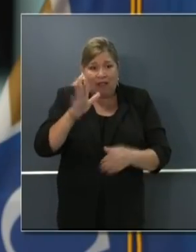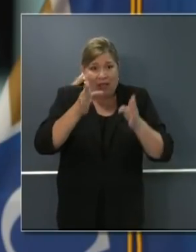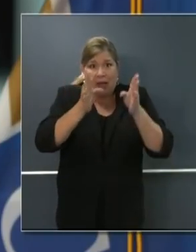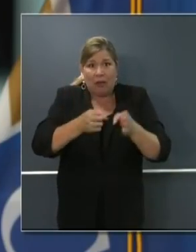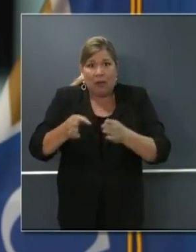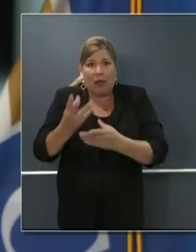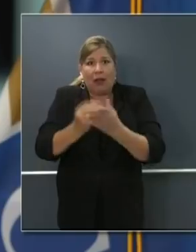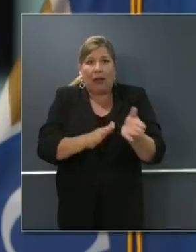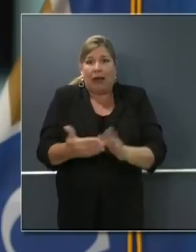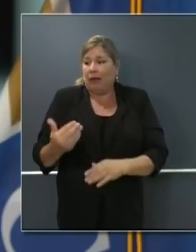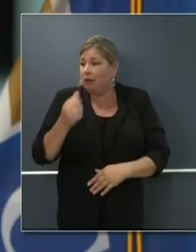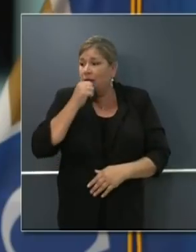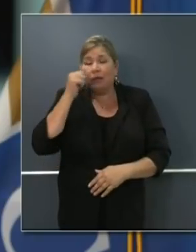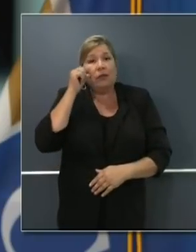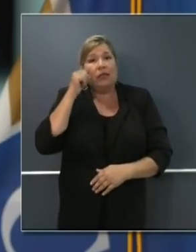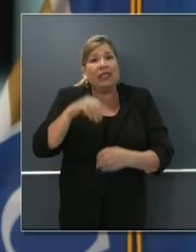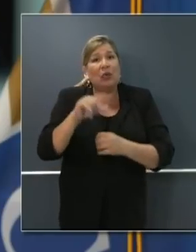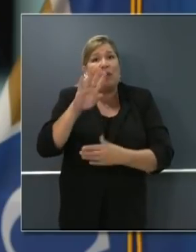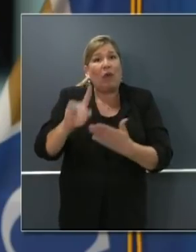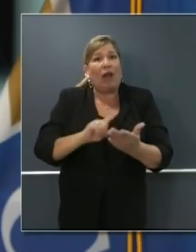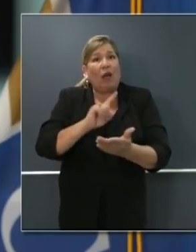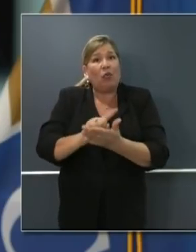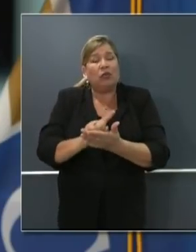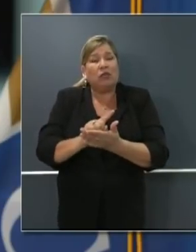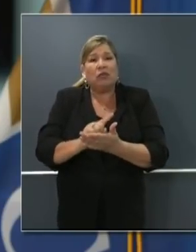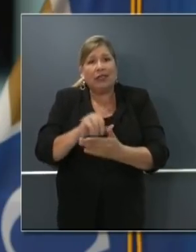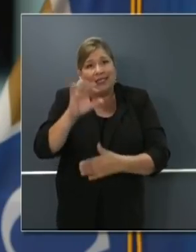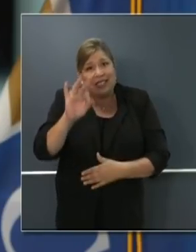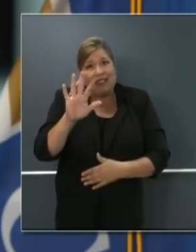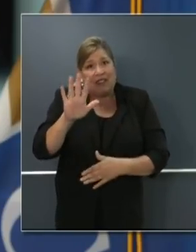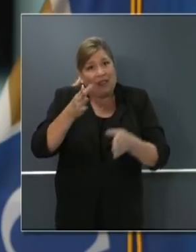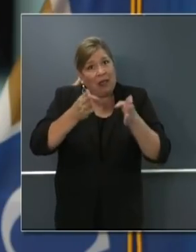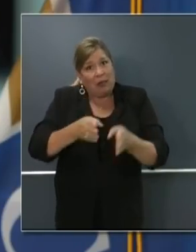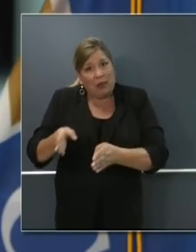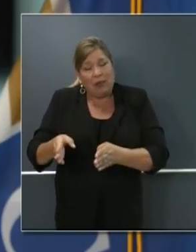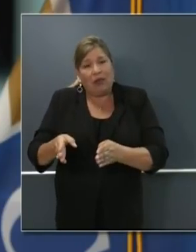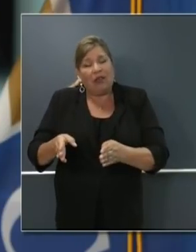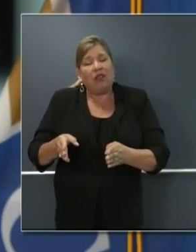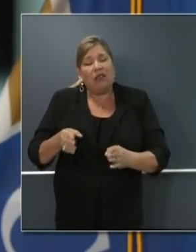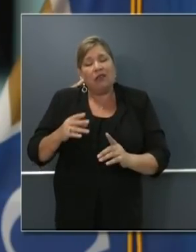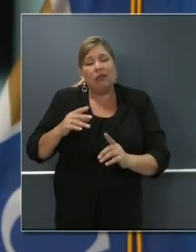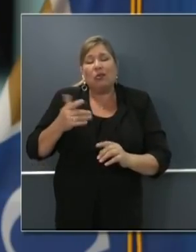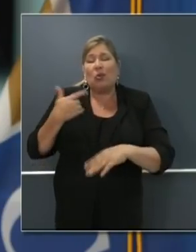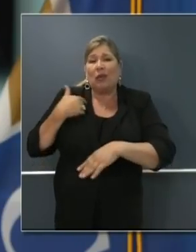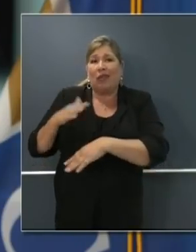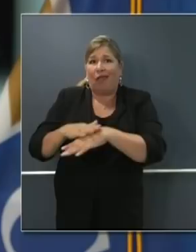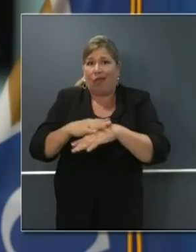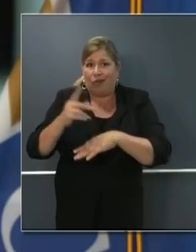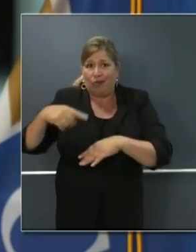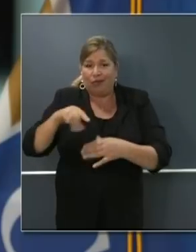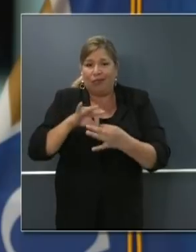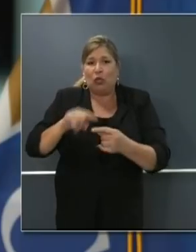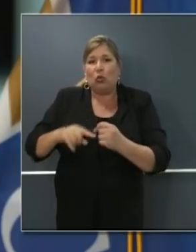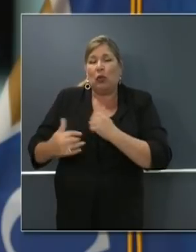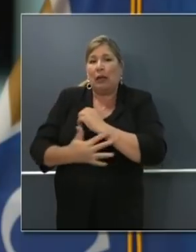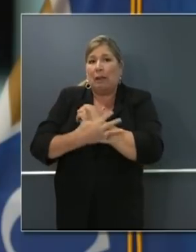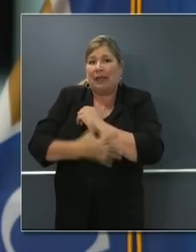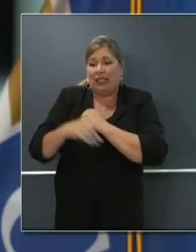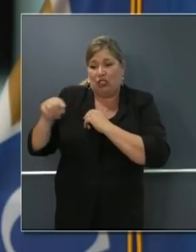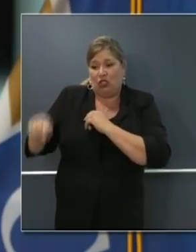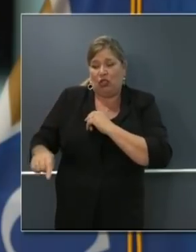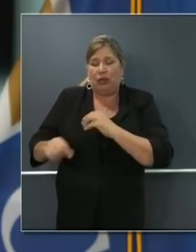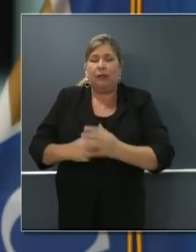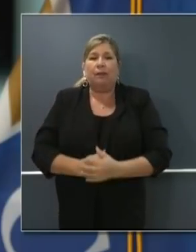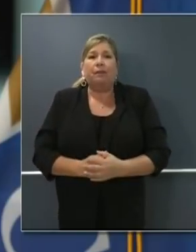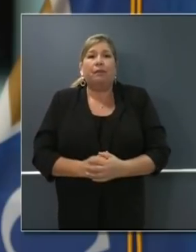caution in terms of the behavior that we're seeing just a few of our beaches in the state. Accordingly, we saw a